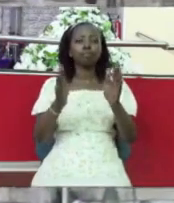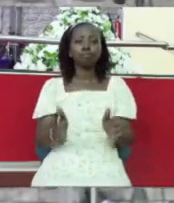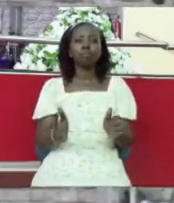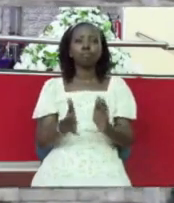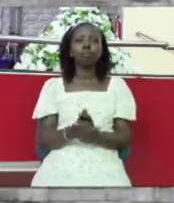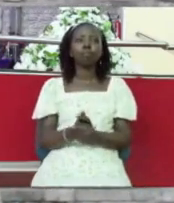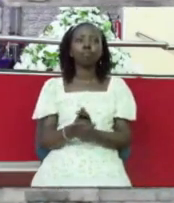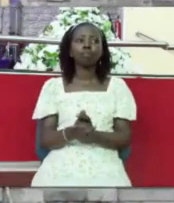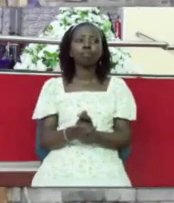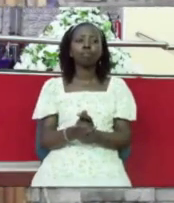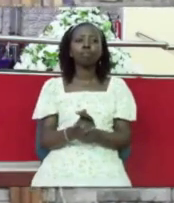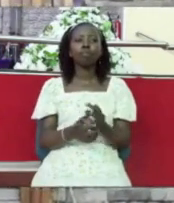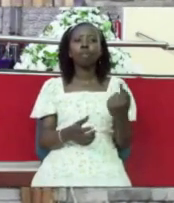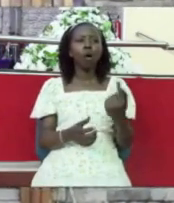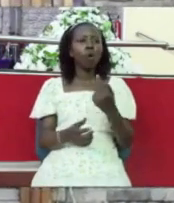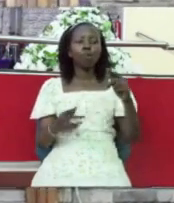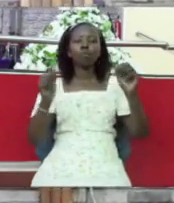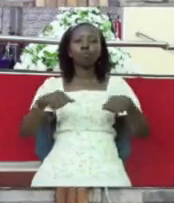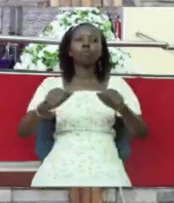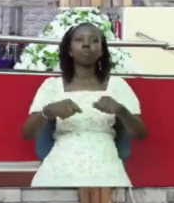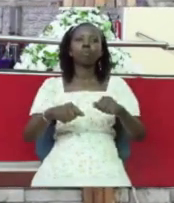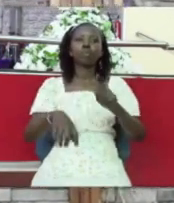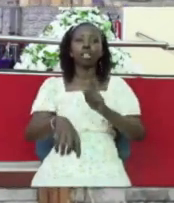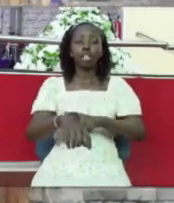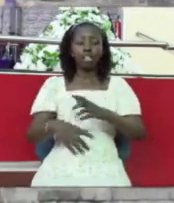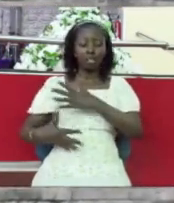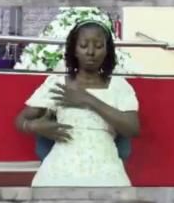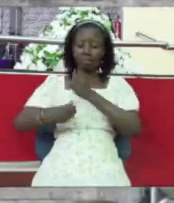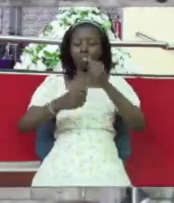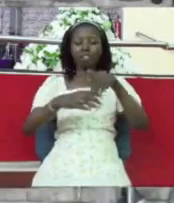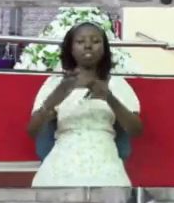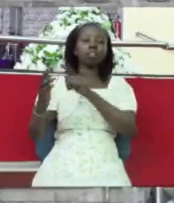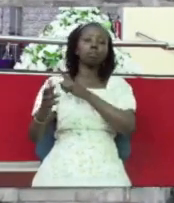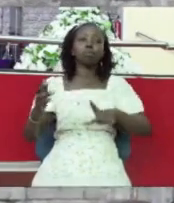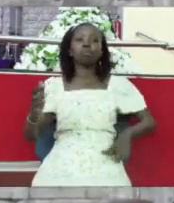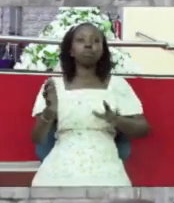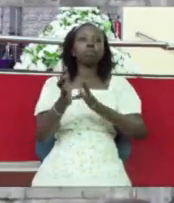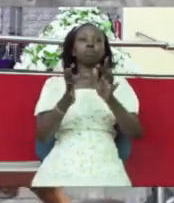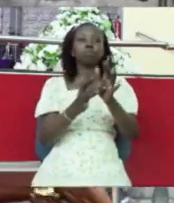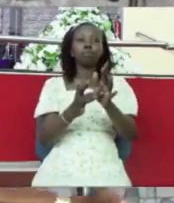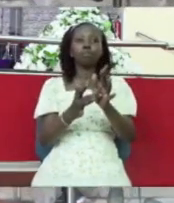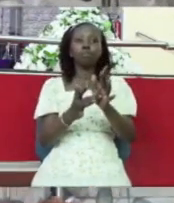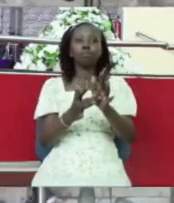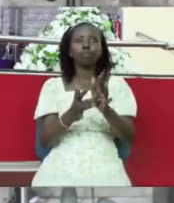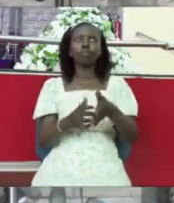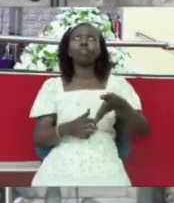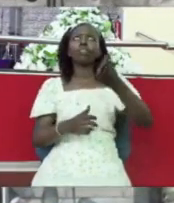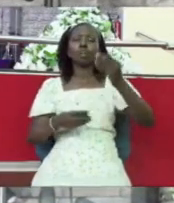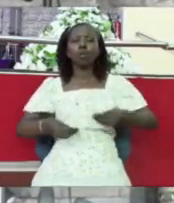Mkristo can only be possible inawezekana tu when we have trusted in the Lord Jesus. Atukiwa tumeamini Mungu. He has provided a